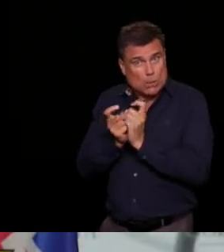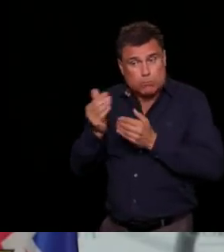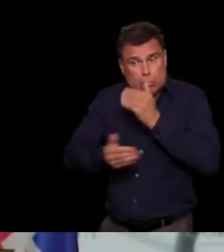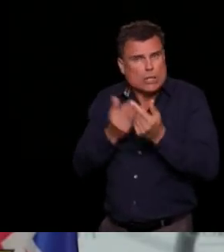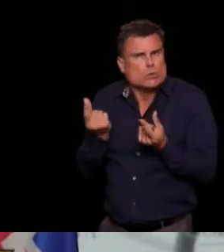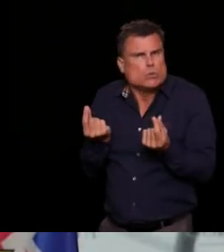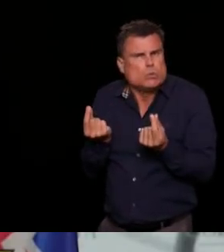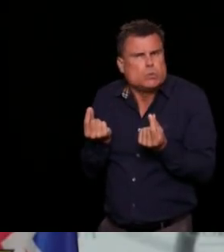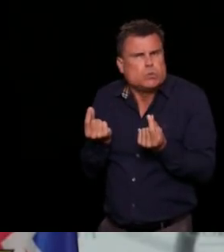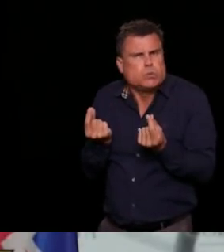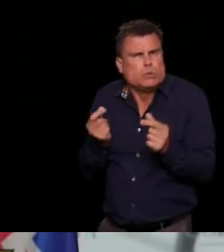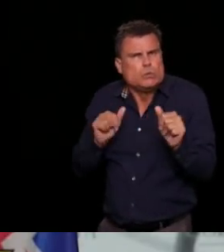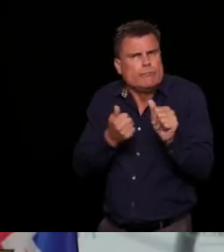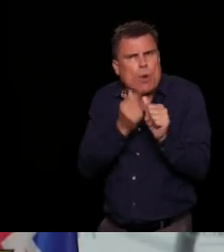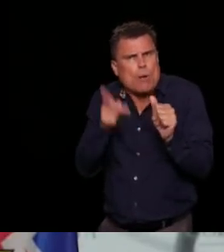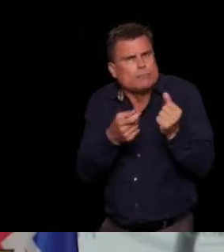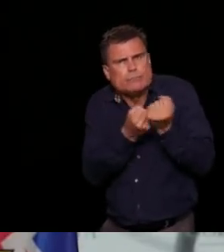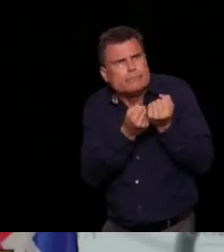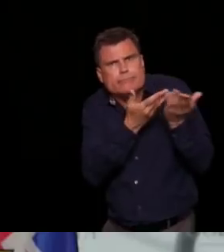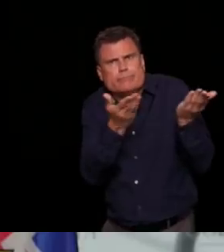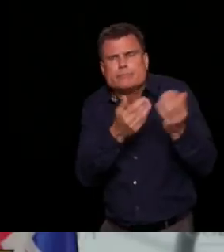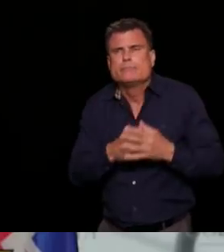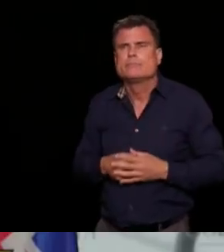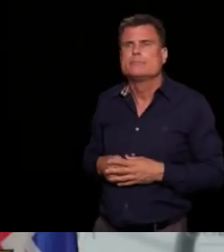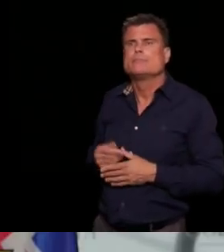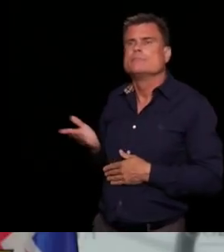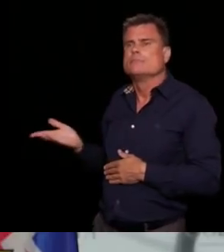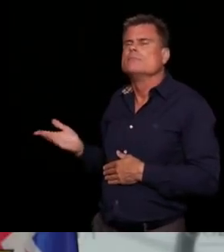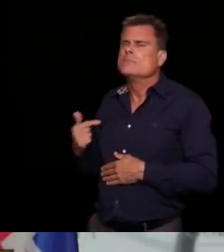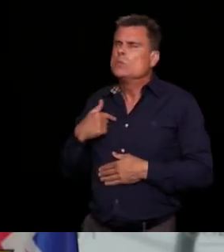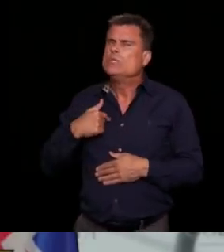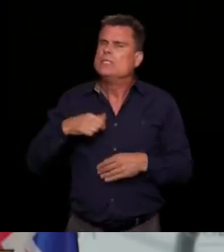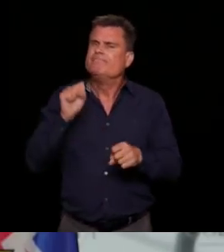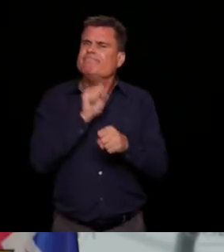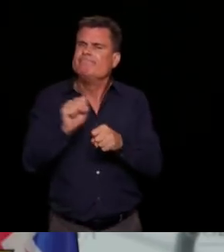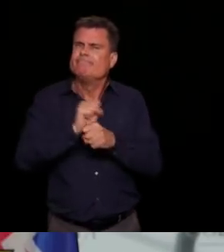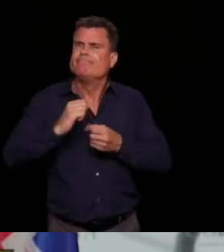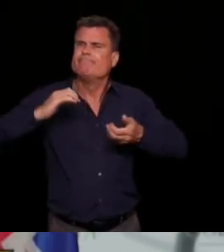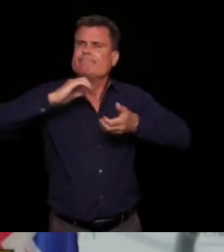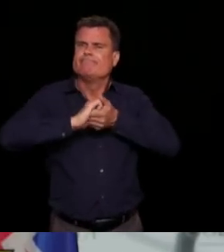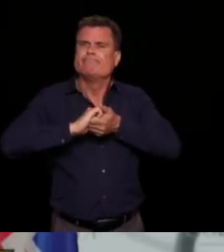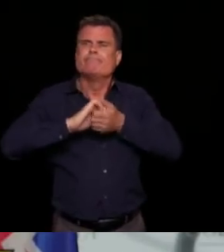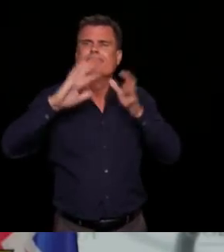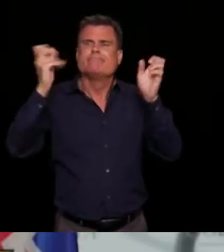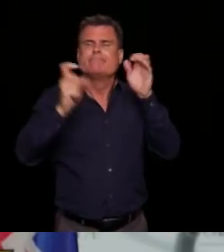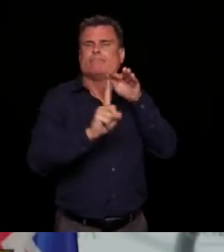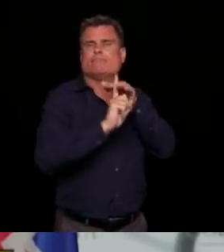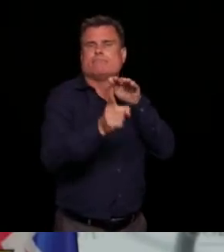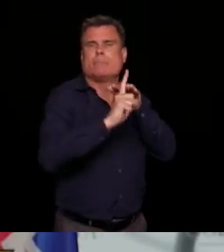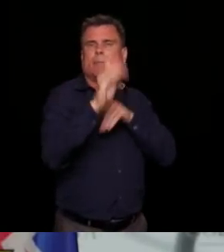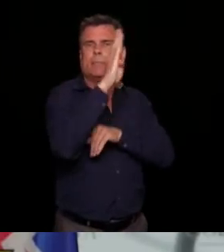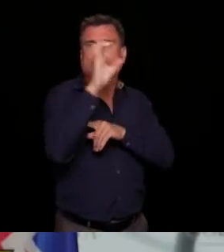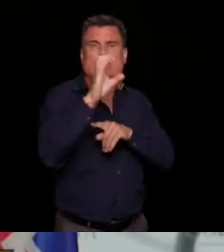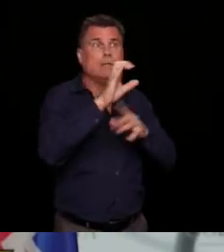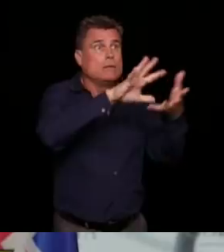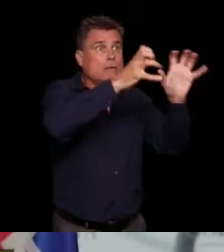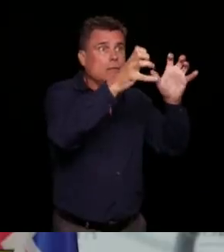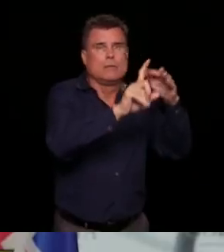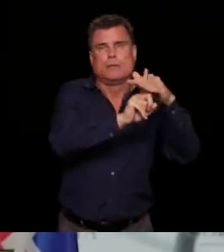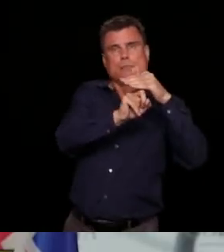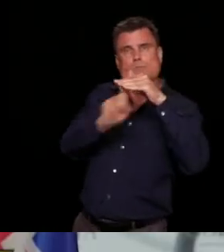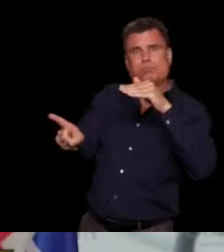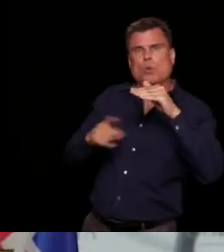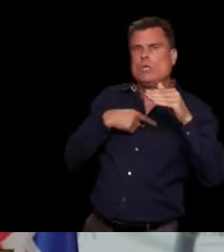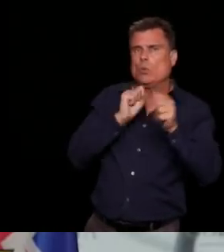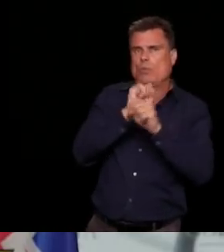have created specific guidelines to make sure that the evacuation processes and centers are taking into